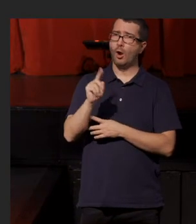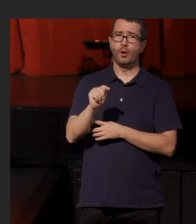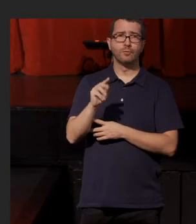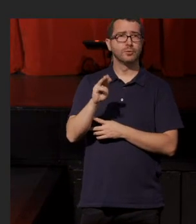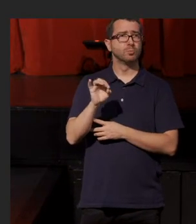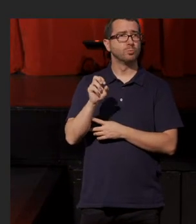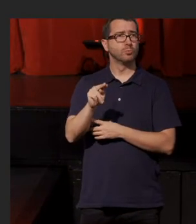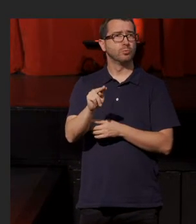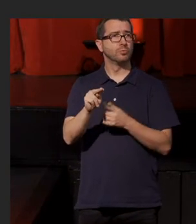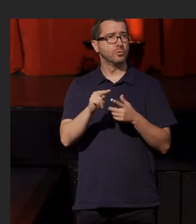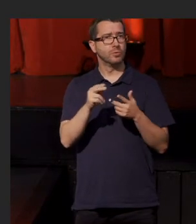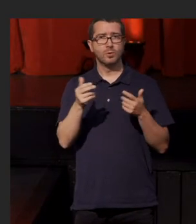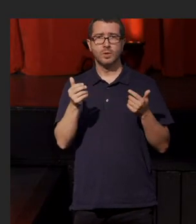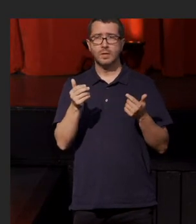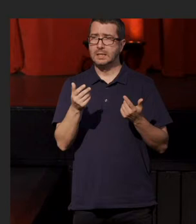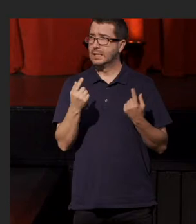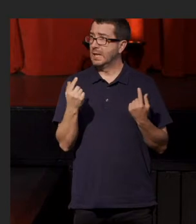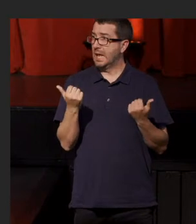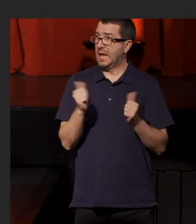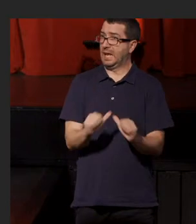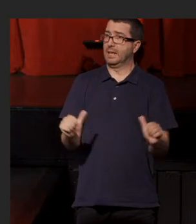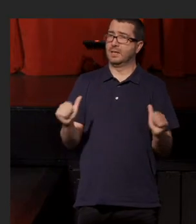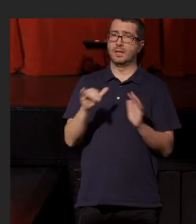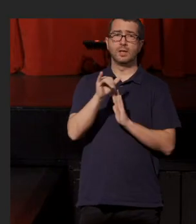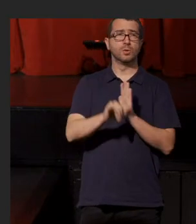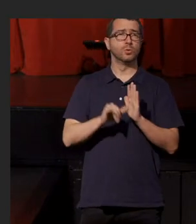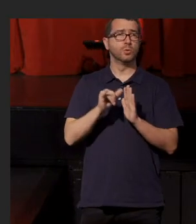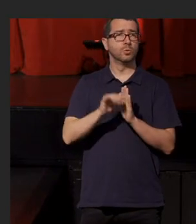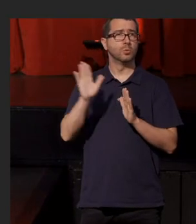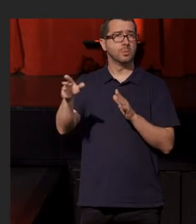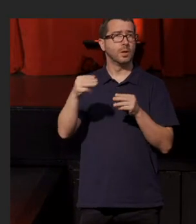or maybe some comedian, and just let YouTube's